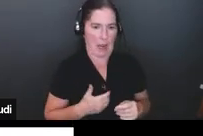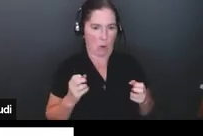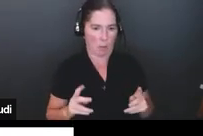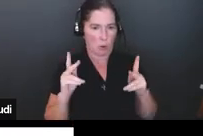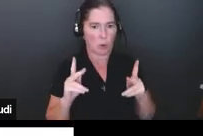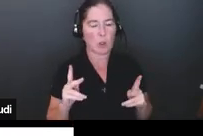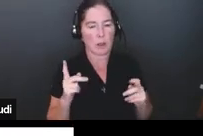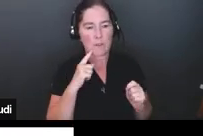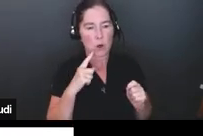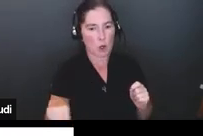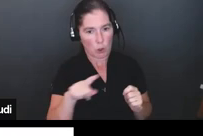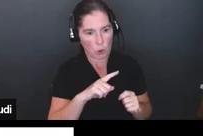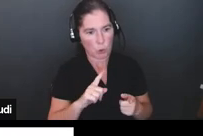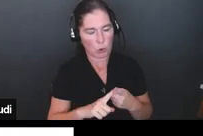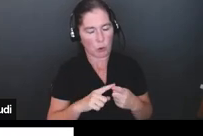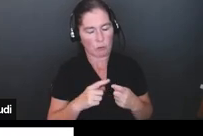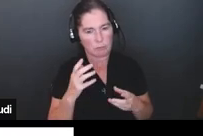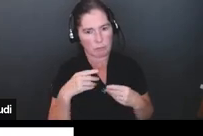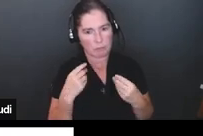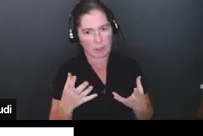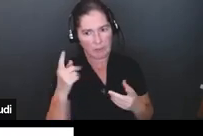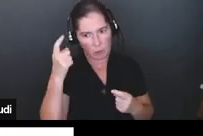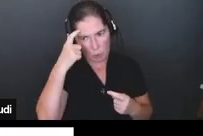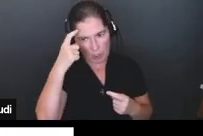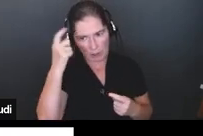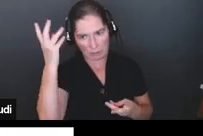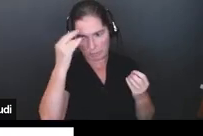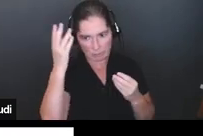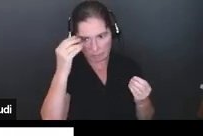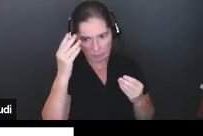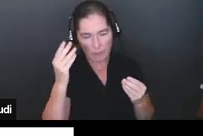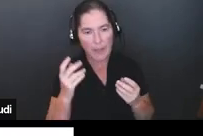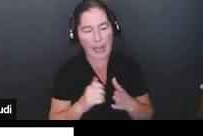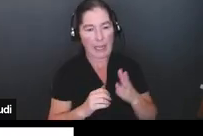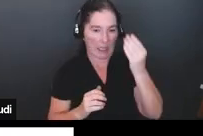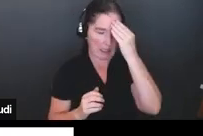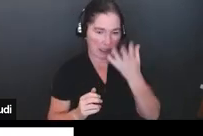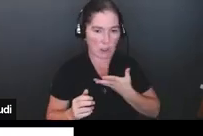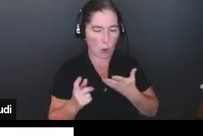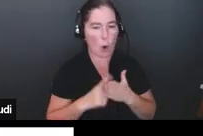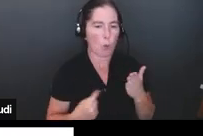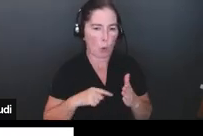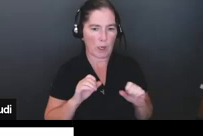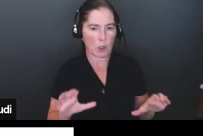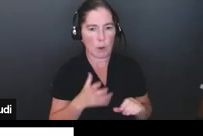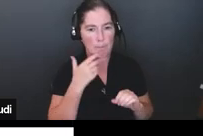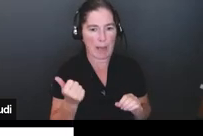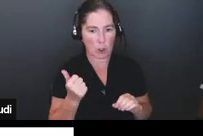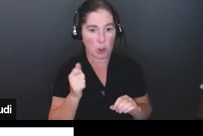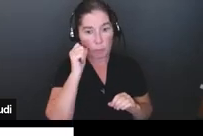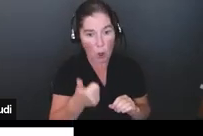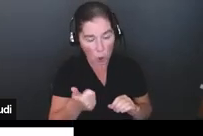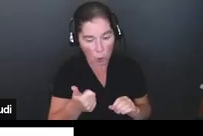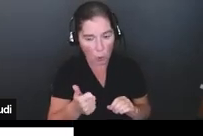have you give your brain some space to think about things, and also it informs us for what we can be doing better tomorrow and how we might